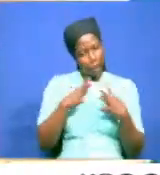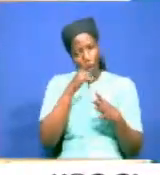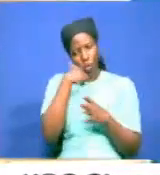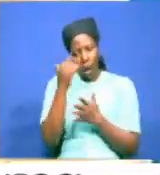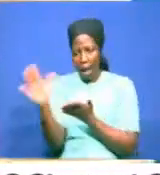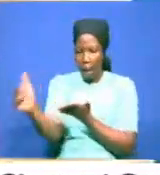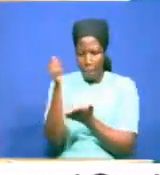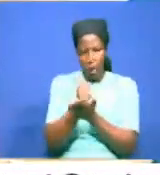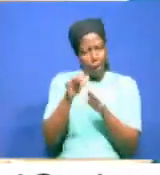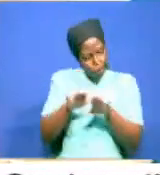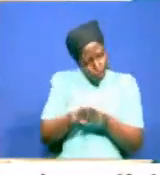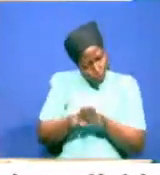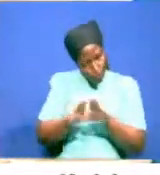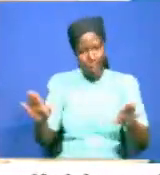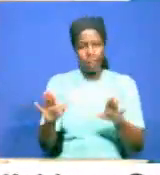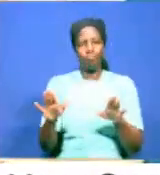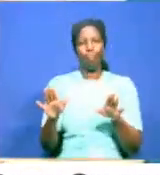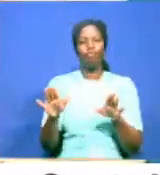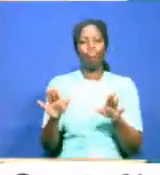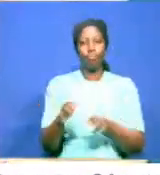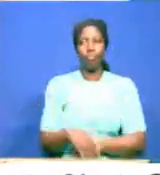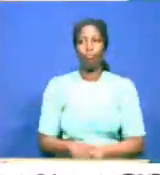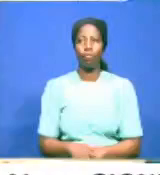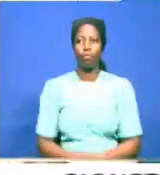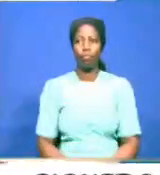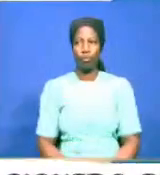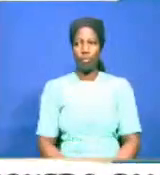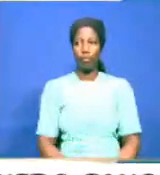basis to actually do this.